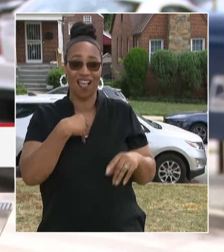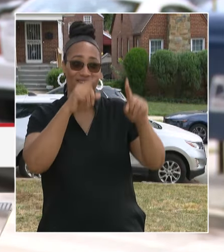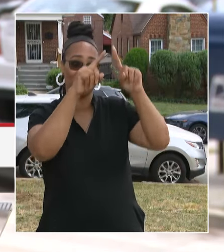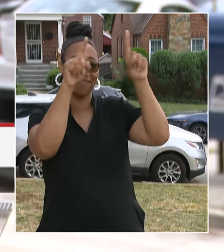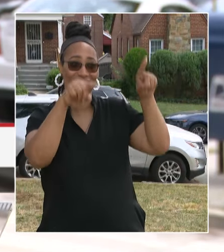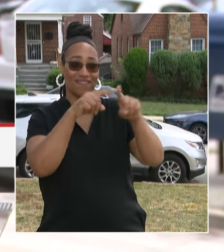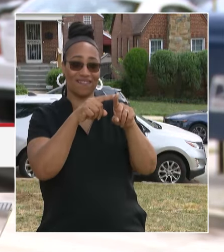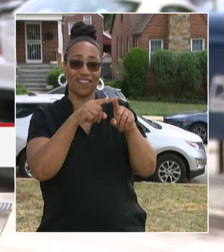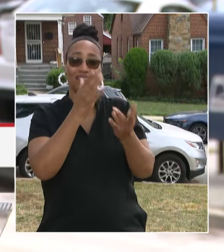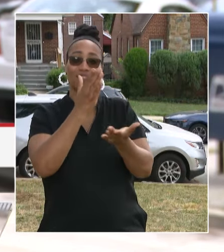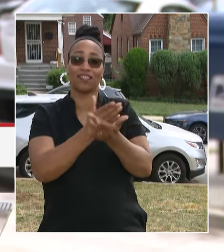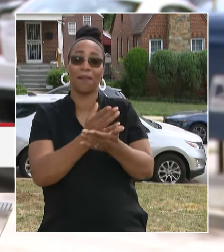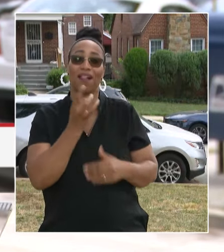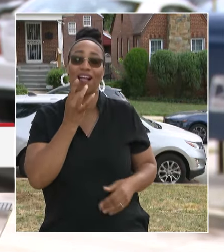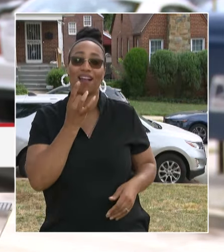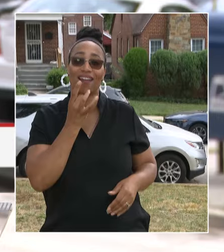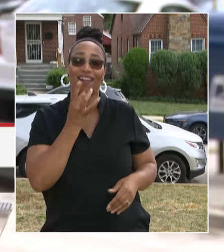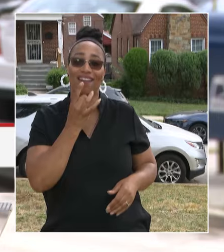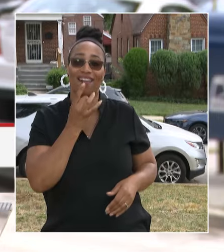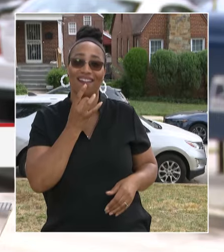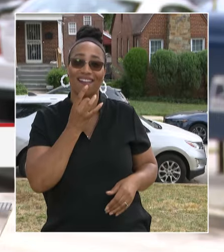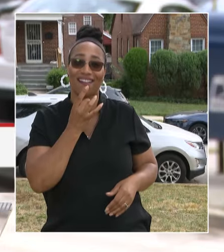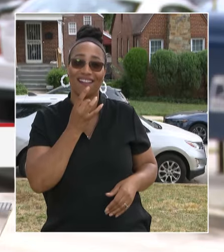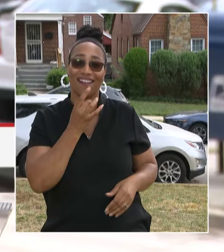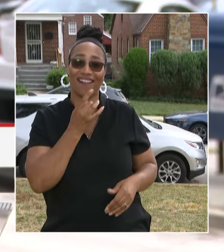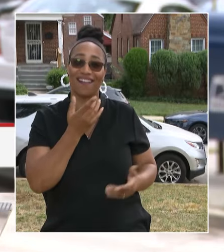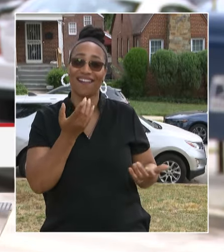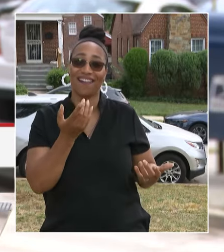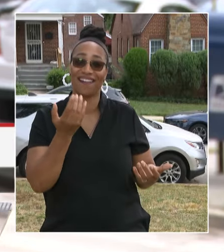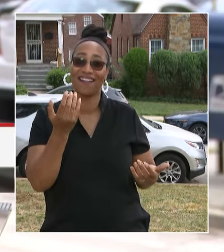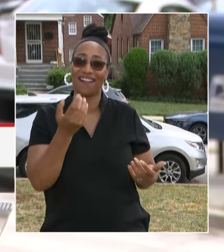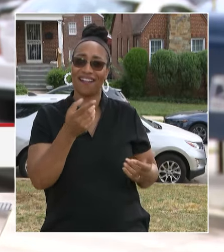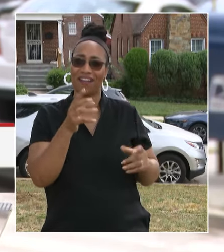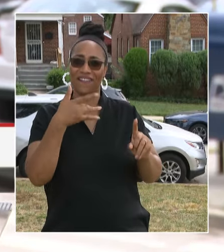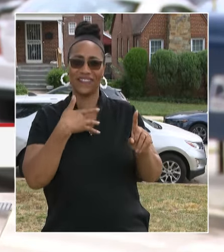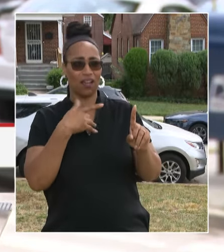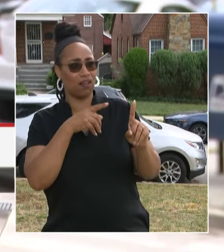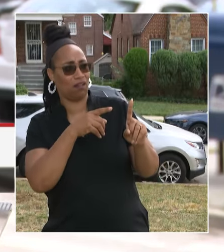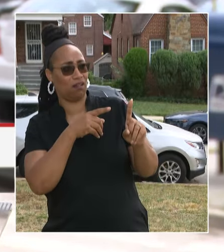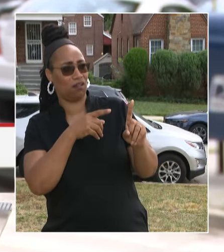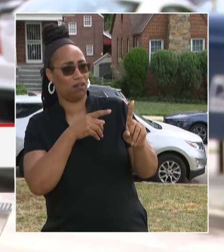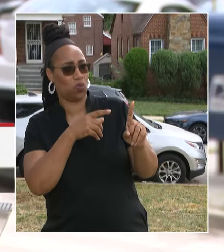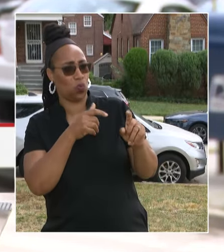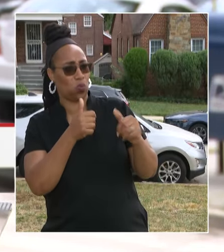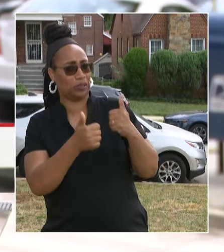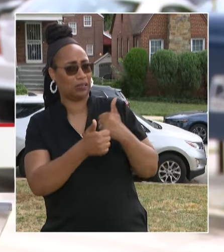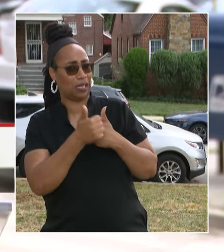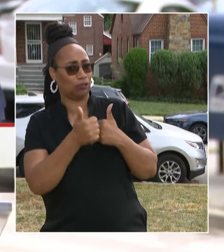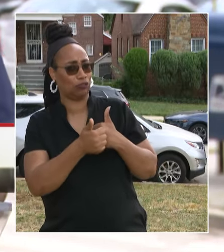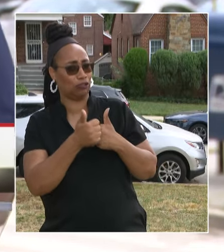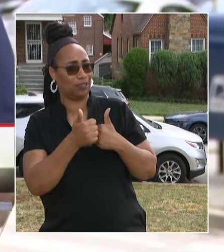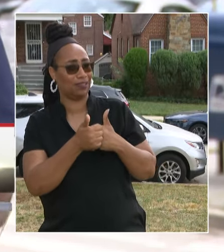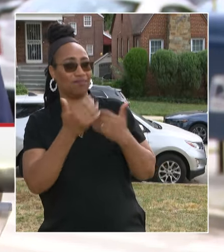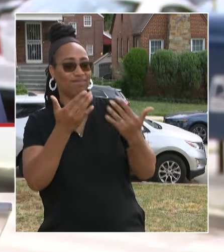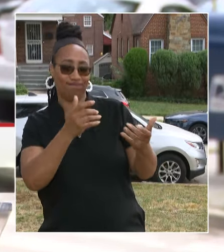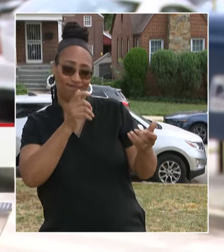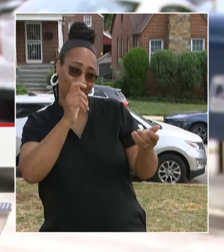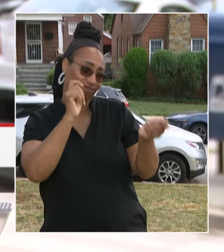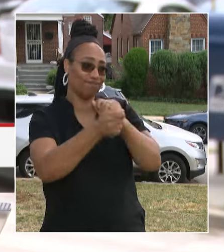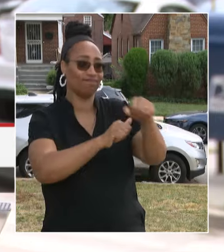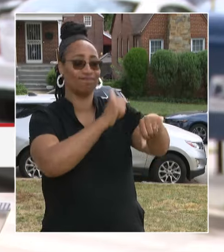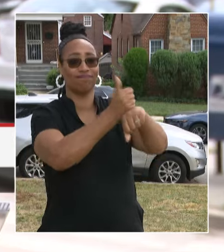He was always thinking about others, and he was responsible for getting a stoplight right there, 600 and